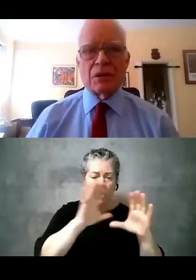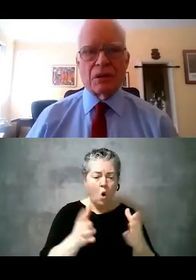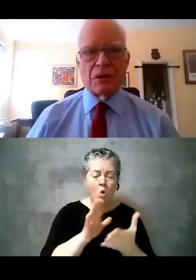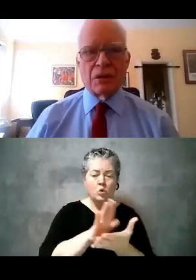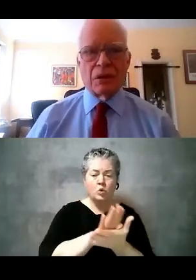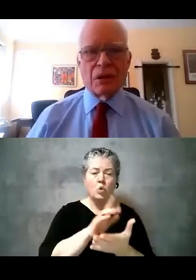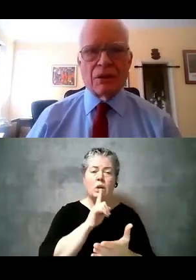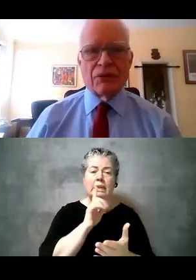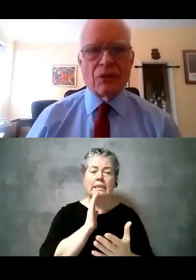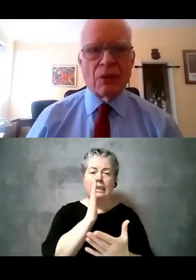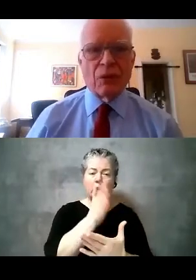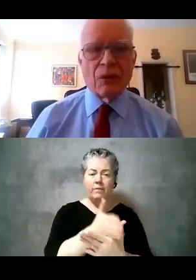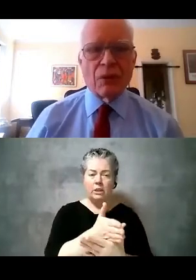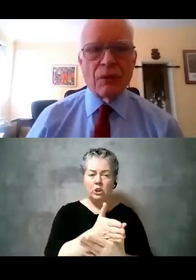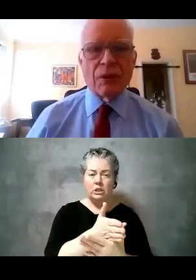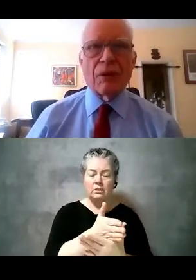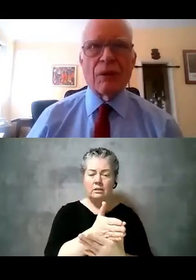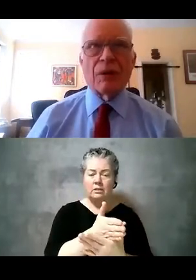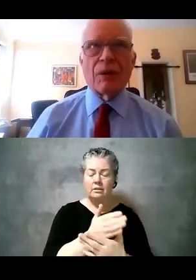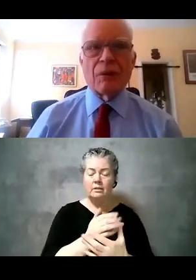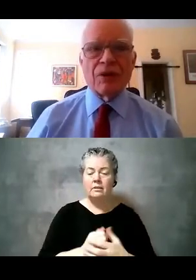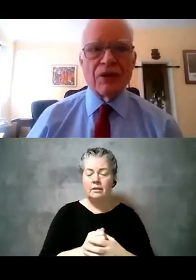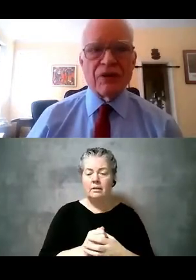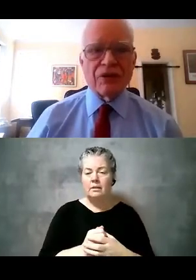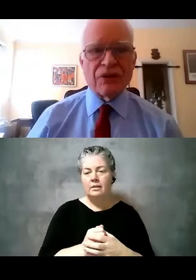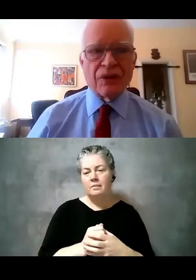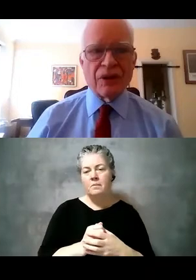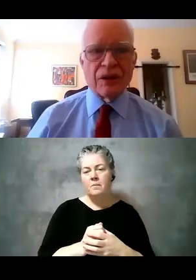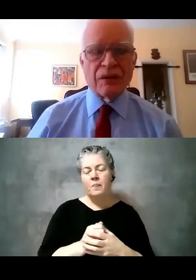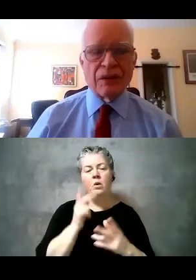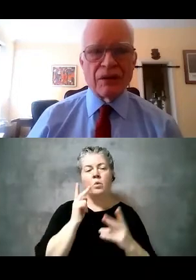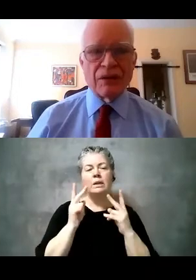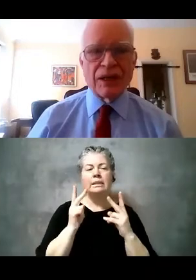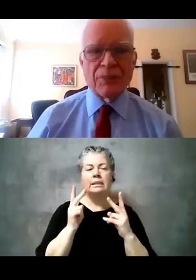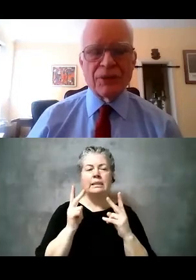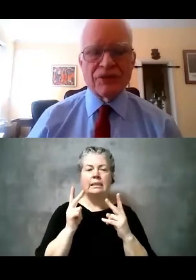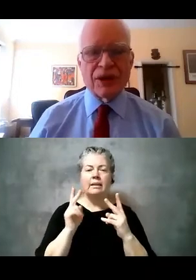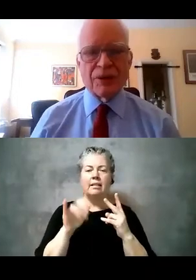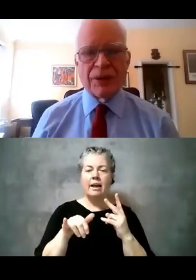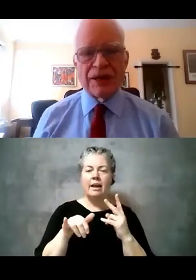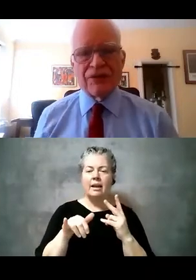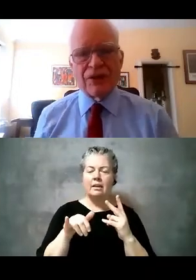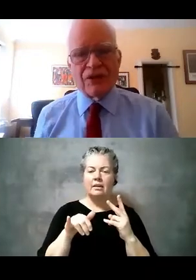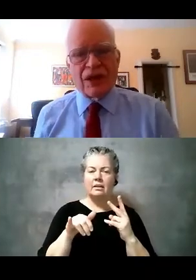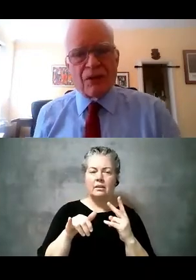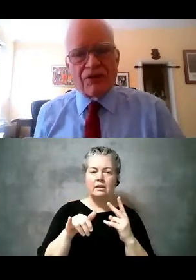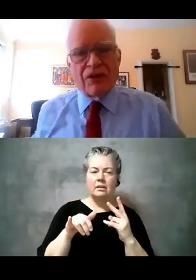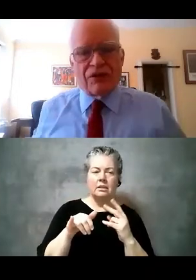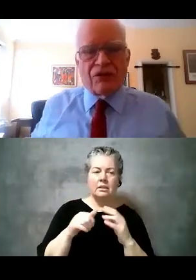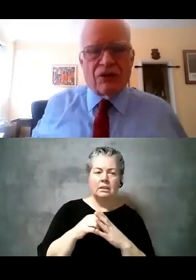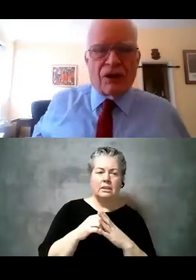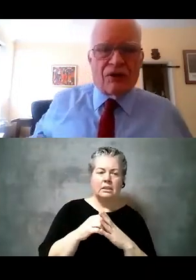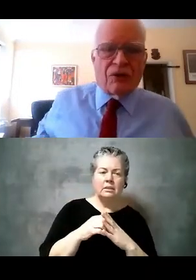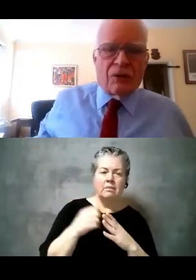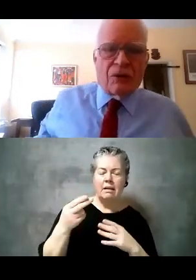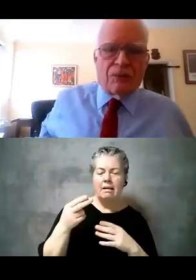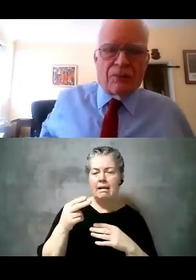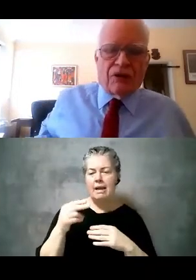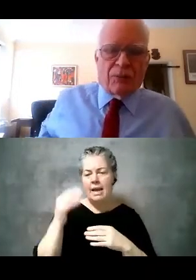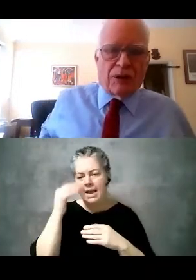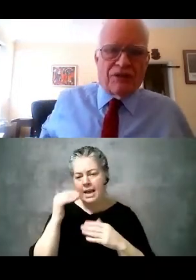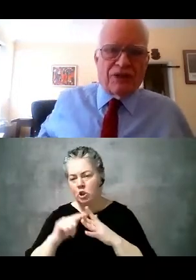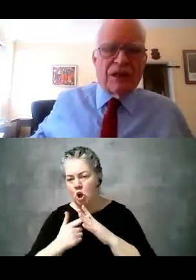intervention. So we see this in the Head Start Impact Study. We see this in charter